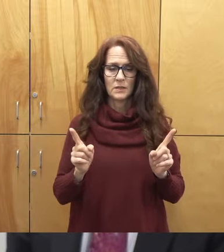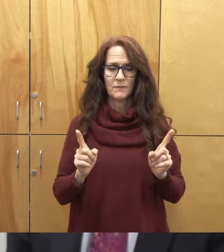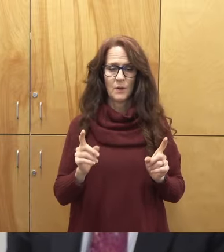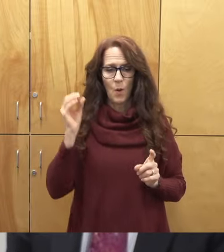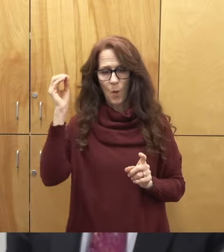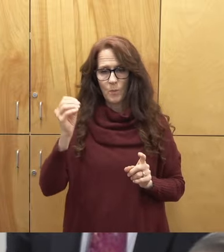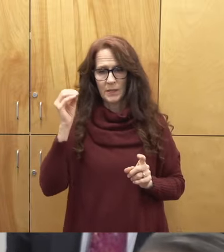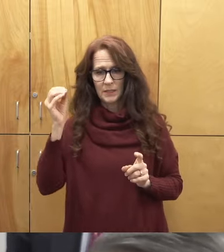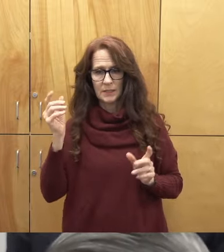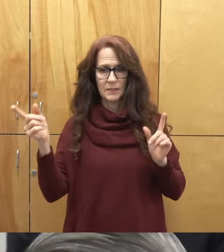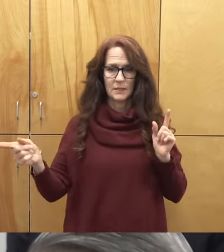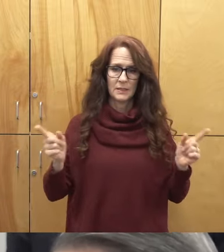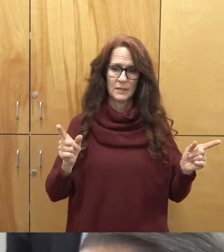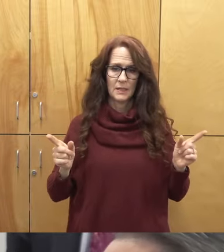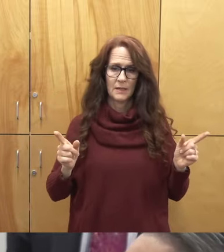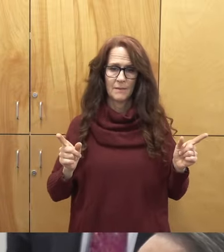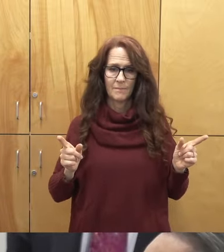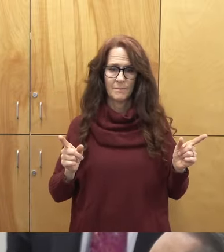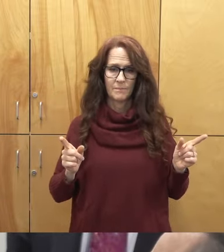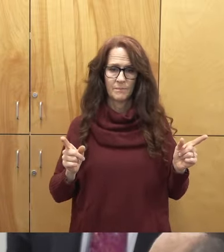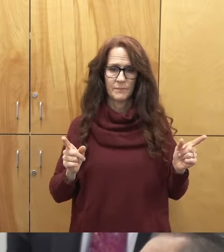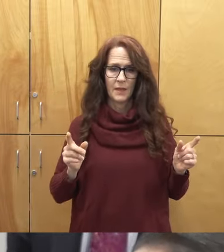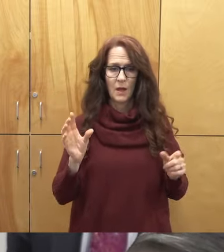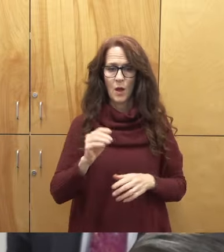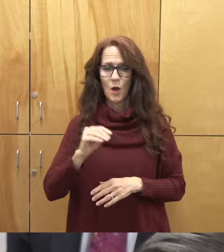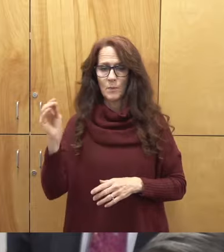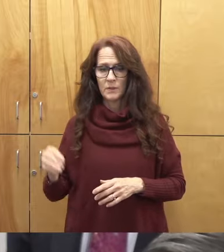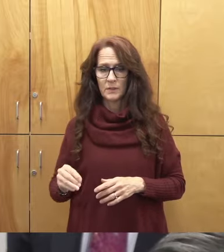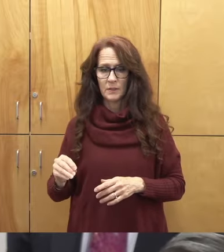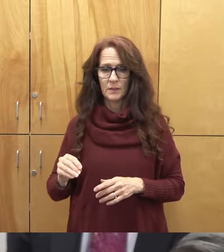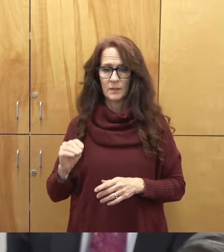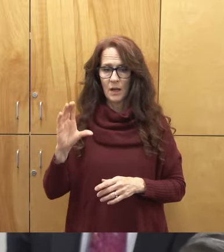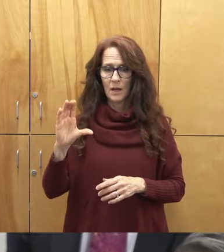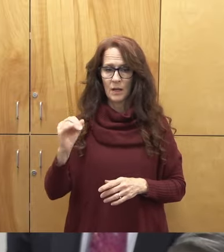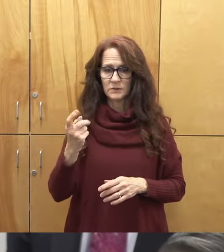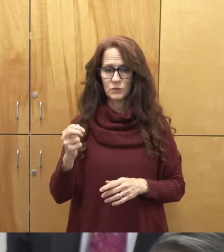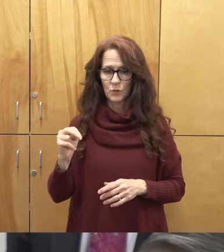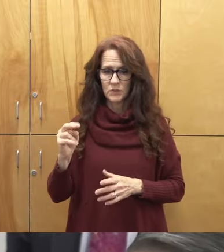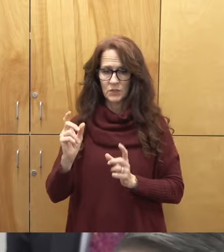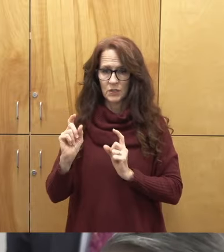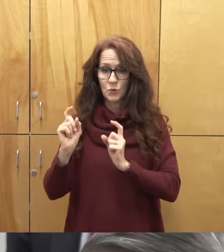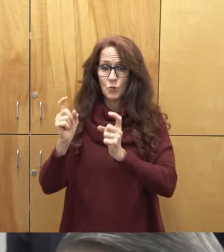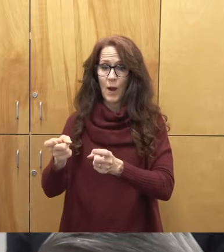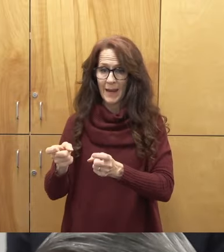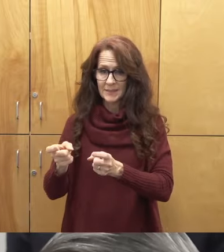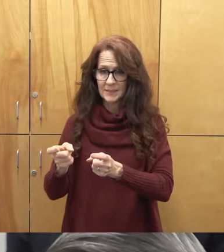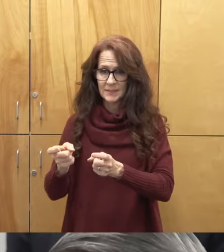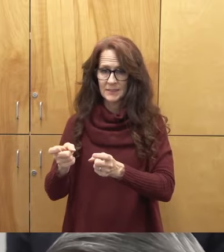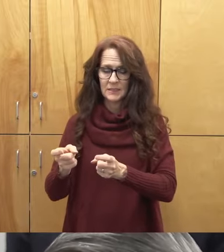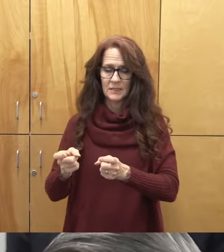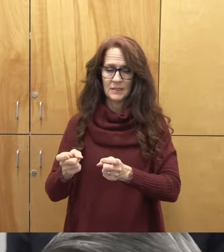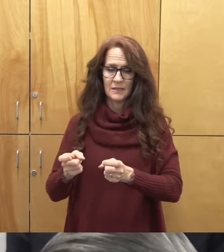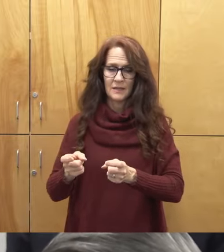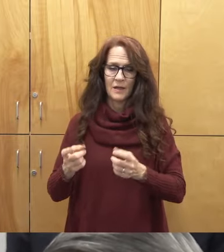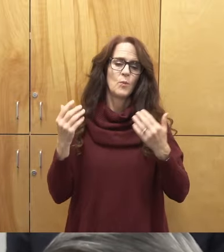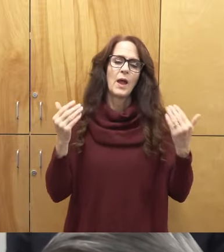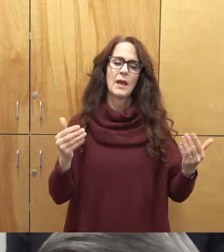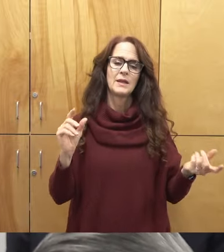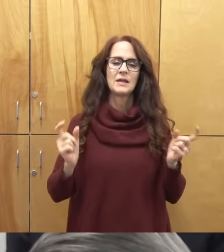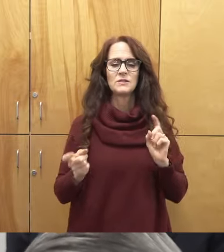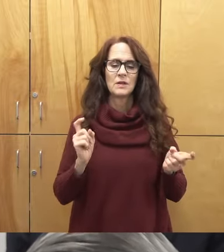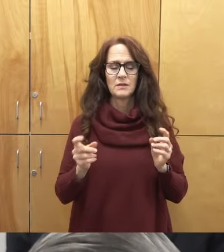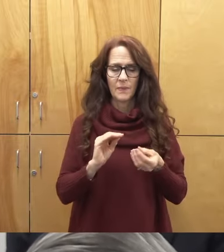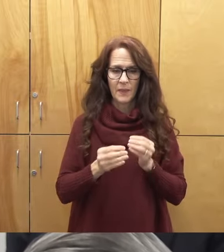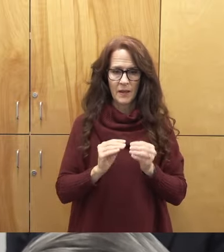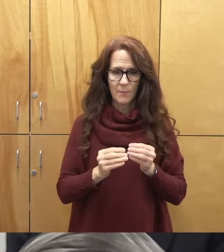opinion between our percentage of our concentration grant, and we went ahead and adjusted the